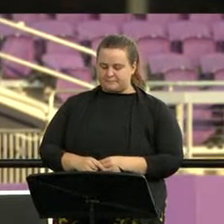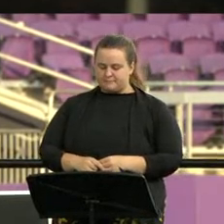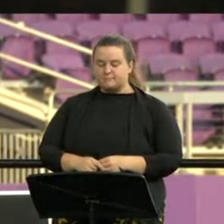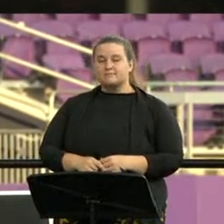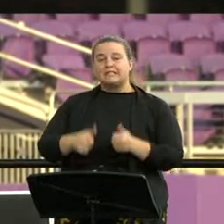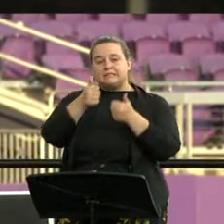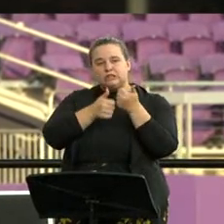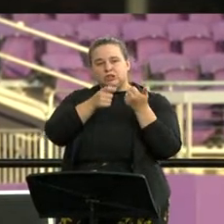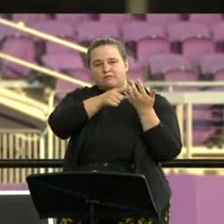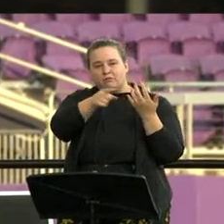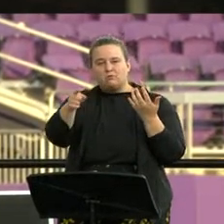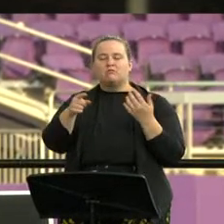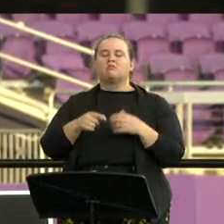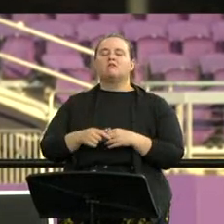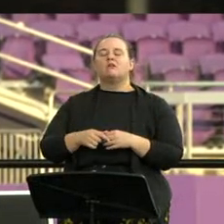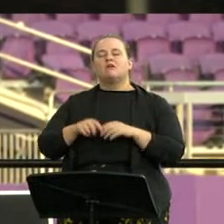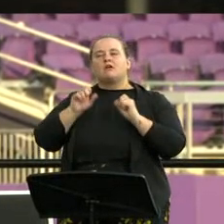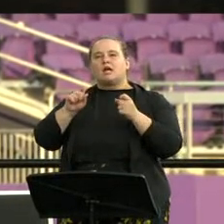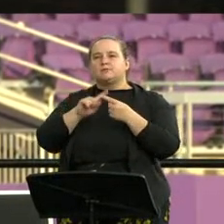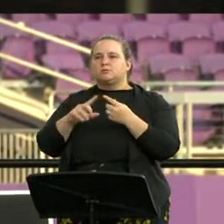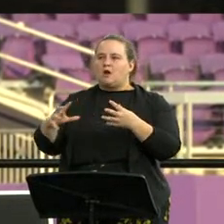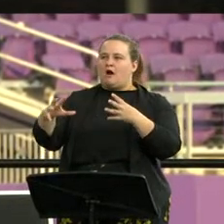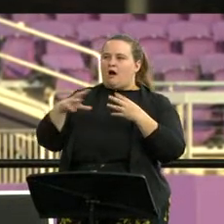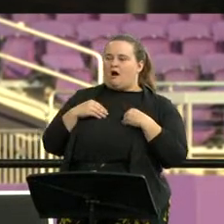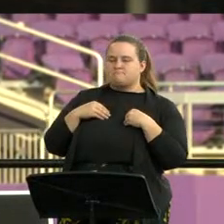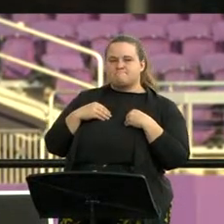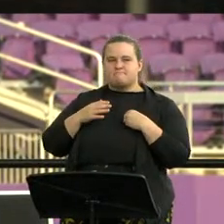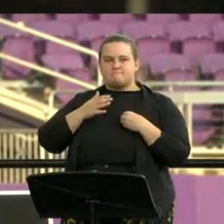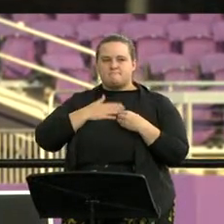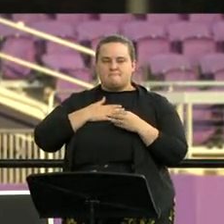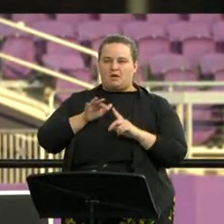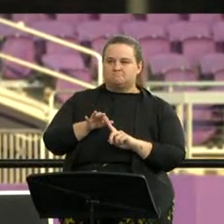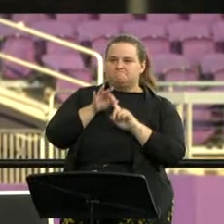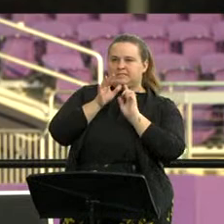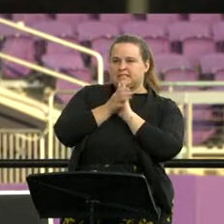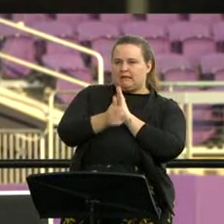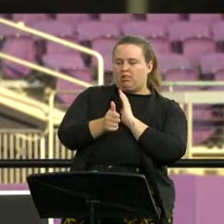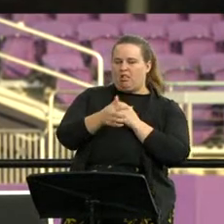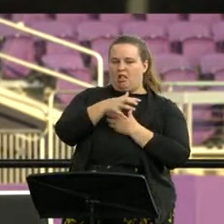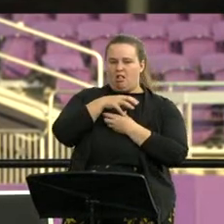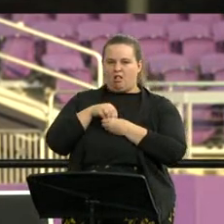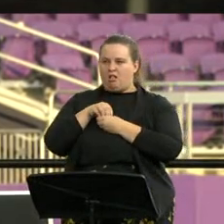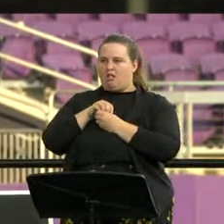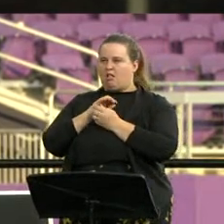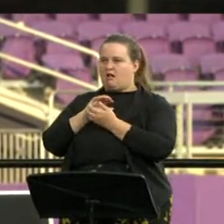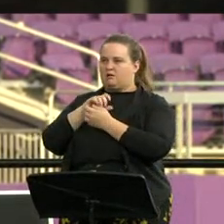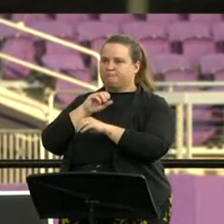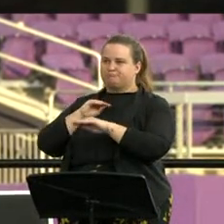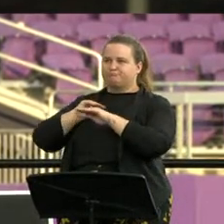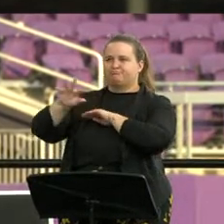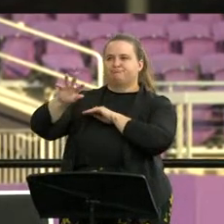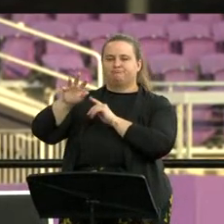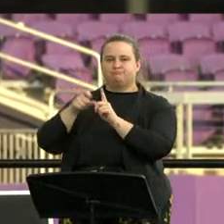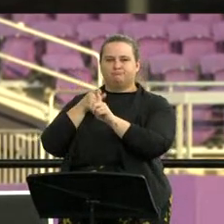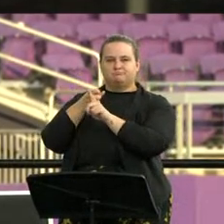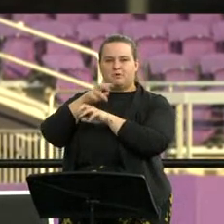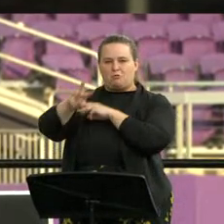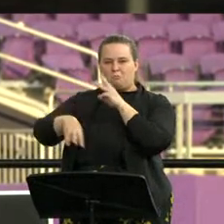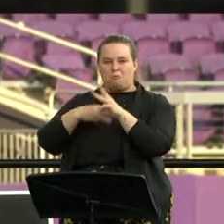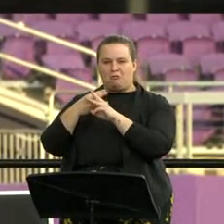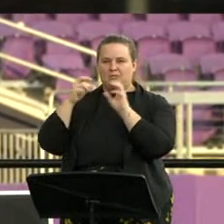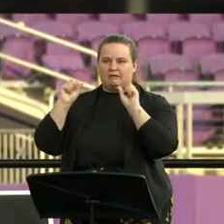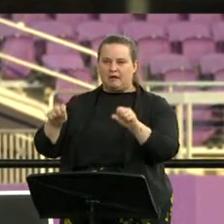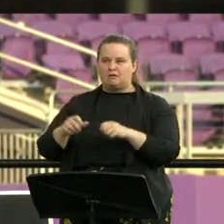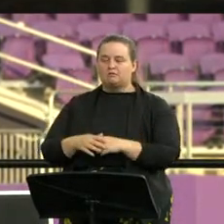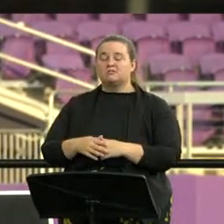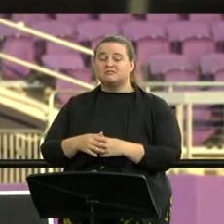Each of you has the unique opportunity to harness your unique strengths and channel them to make the mark on the world.